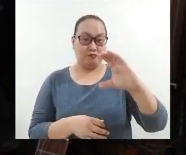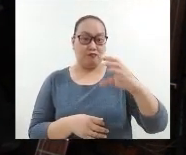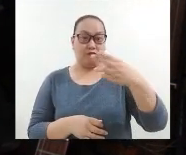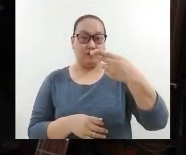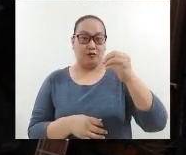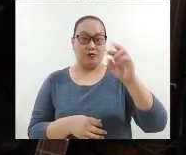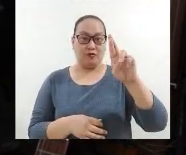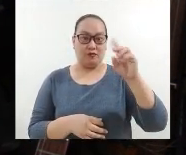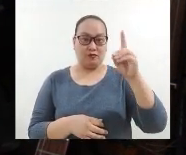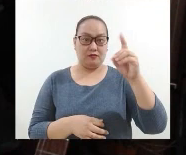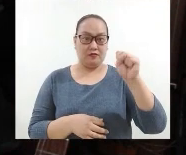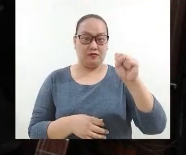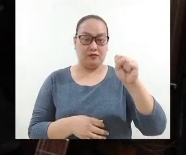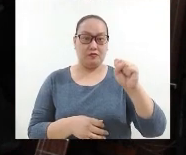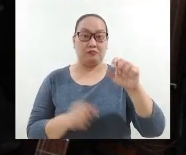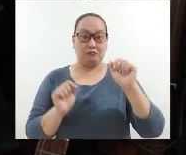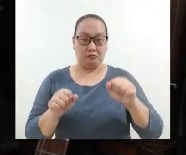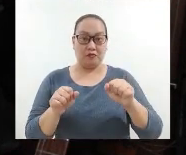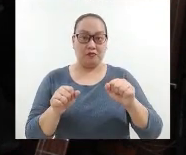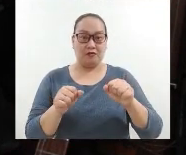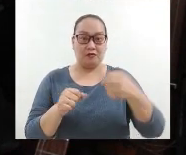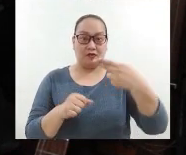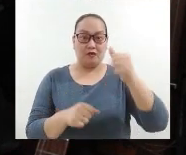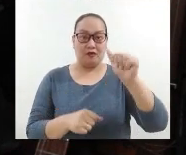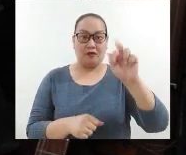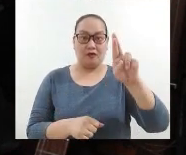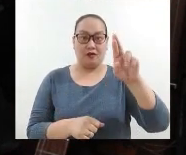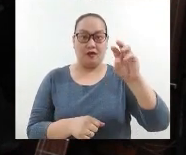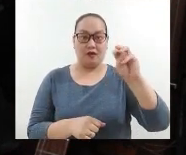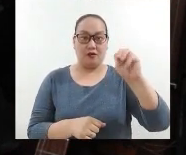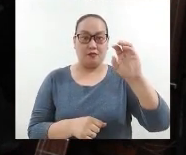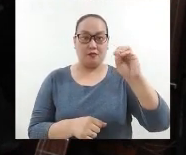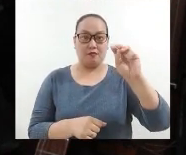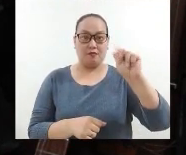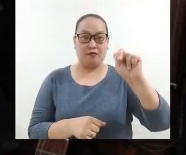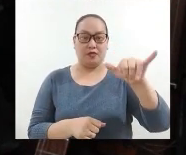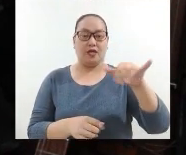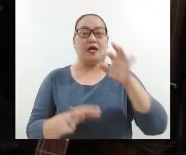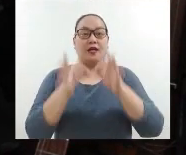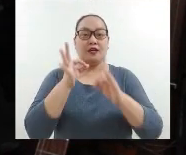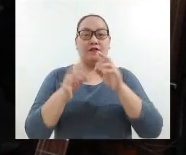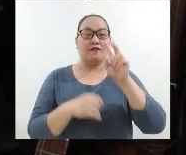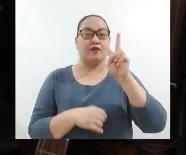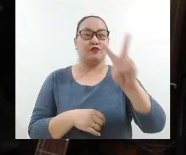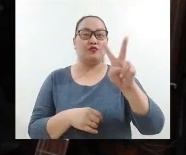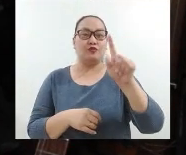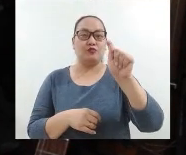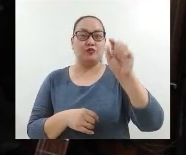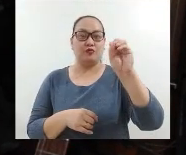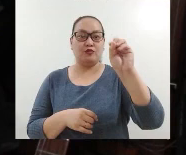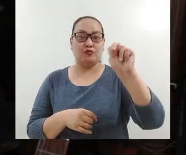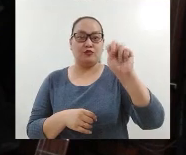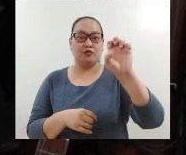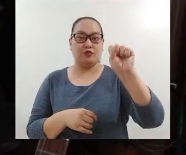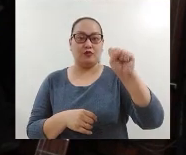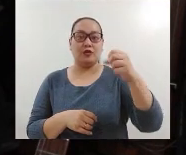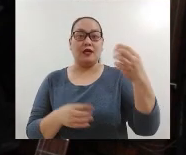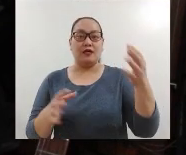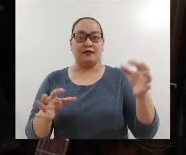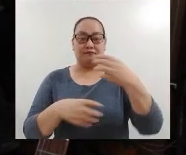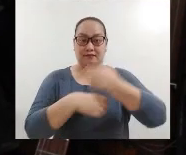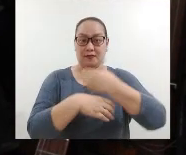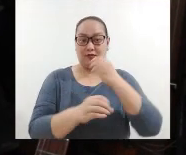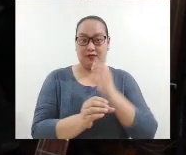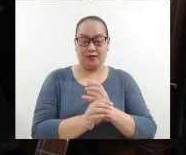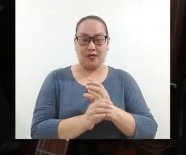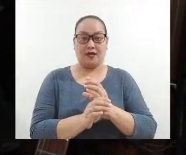ito ay chord. Bravo, Dino! When two tones are played at once, they create harmony. But we